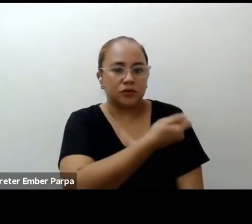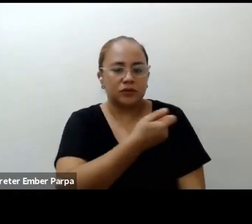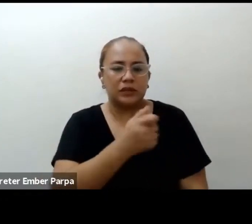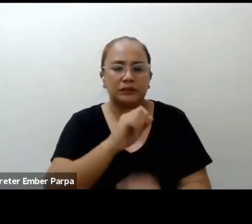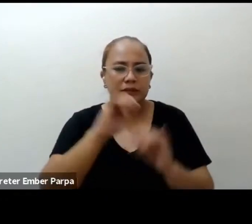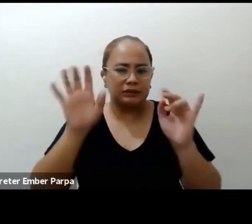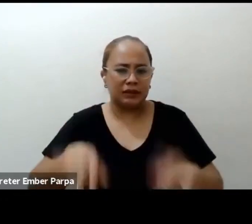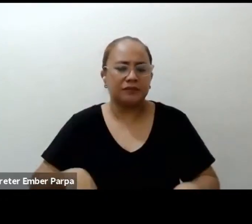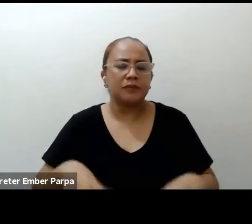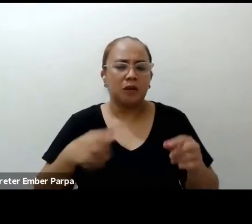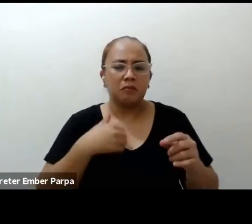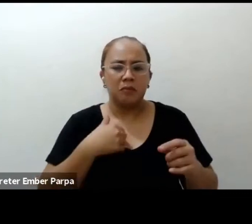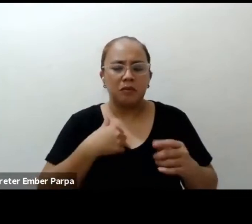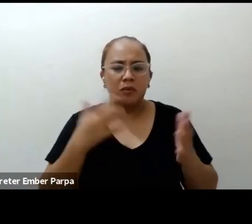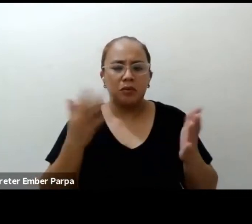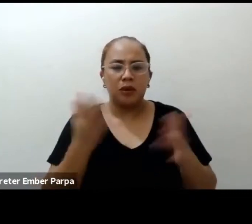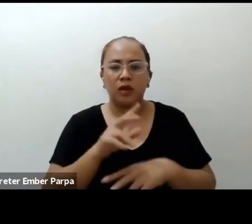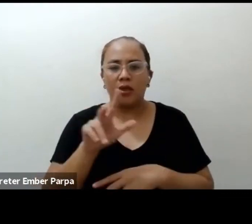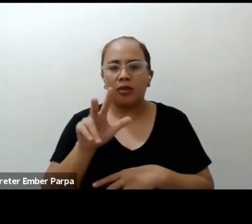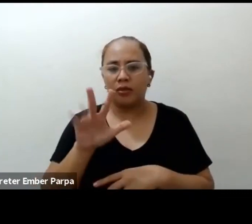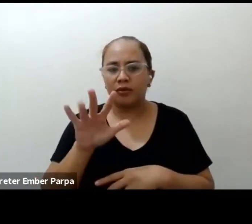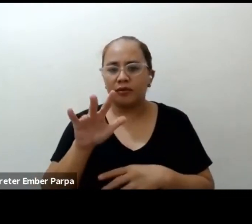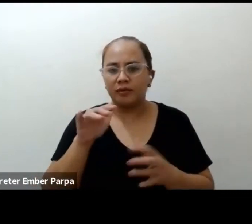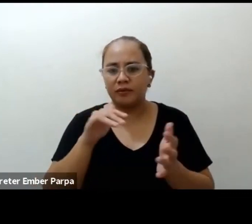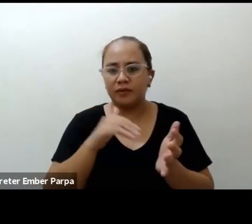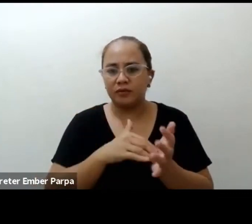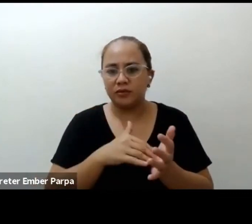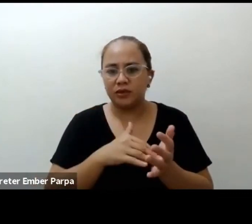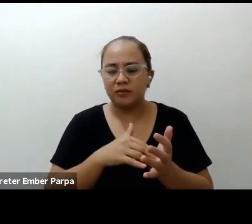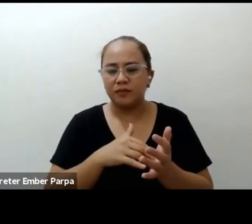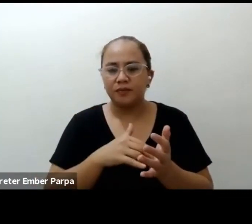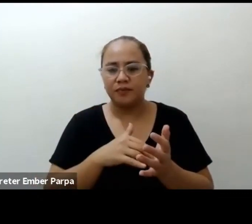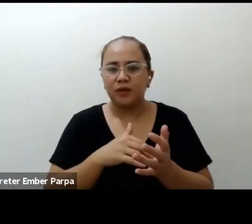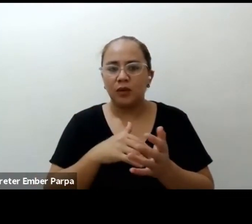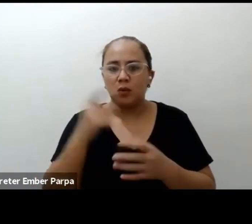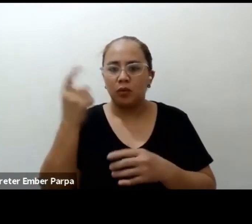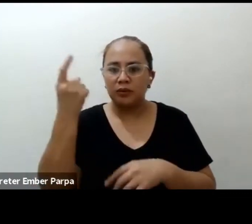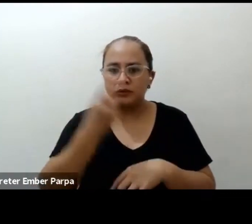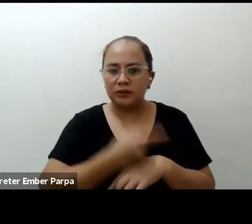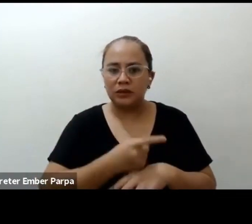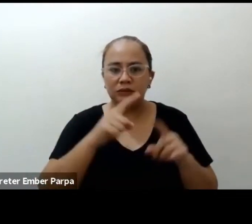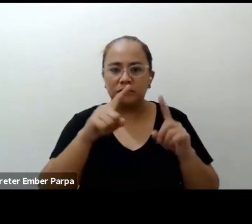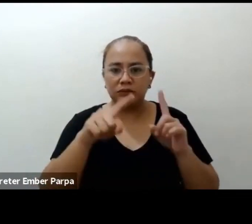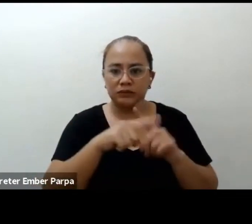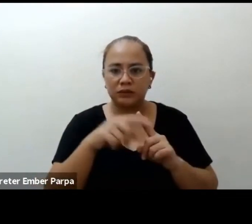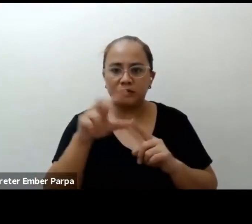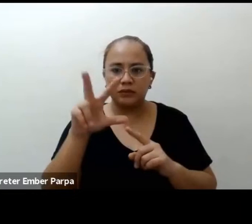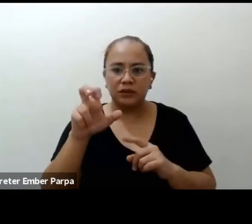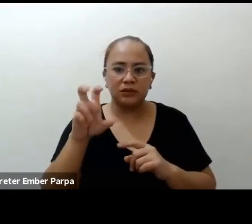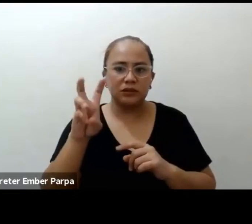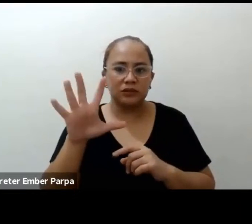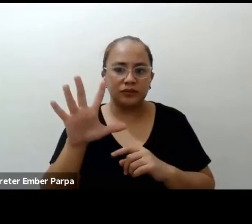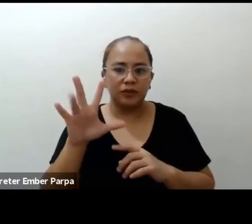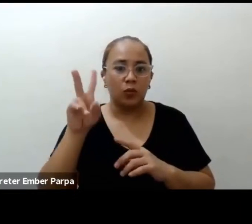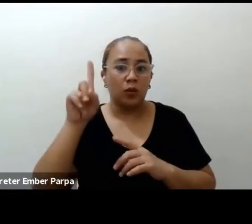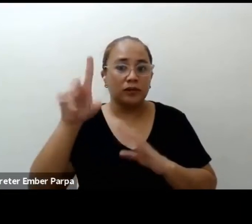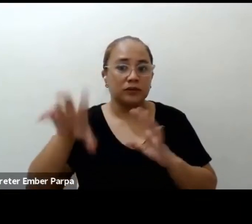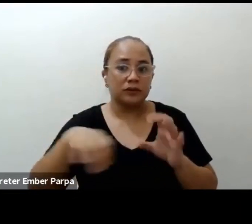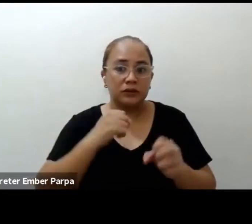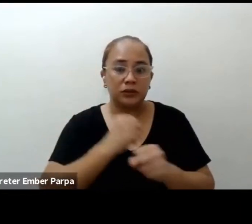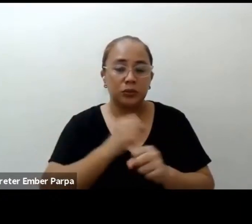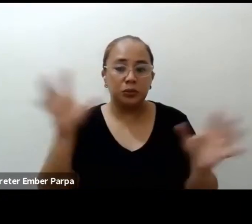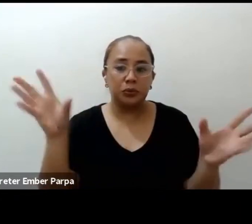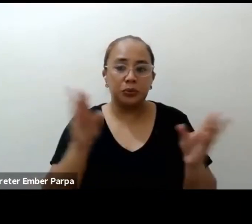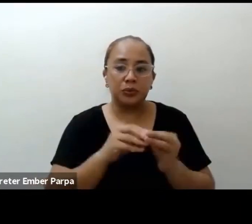math. Binanggit niya na 35,000 vaccinations a day. If you multiply that by 365, 1 year, ang total